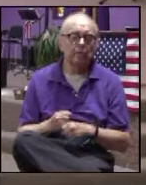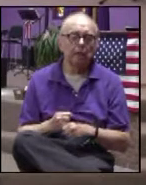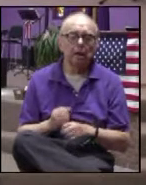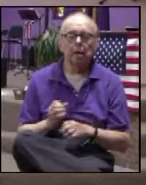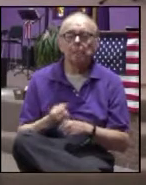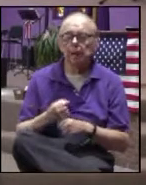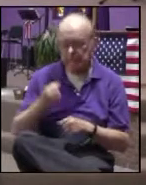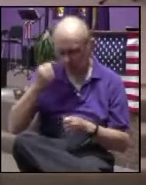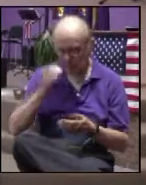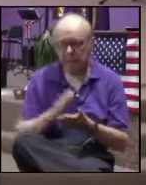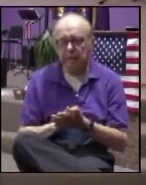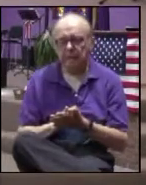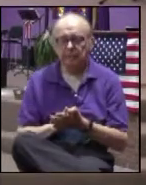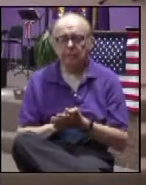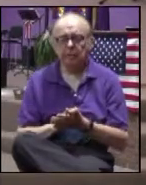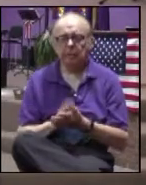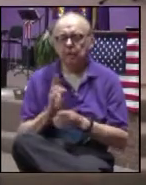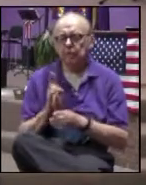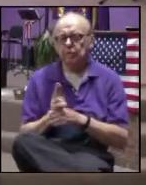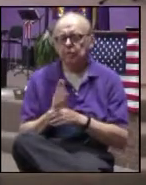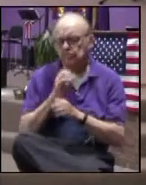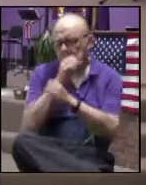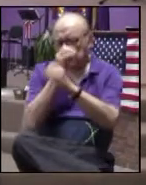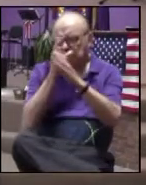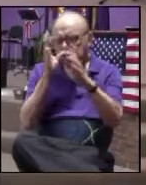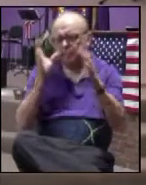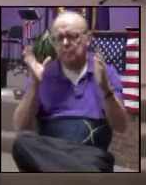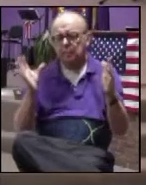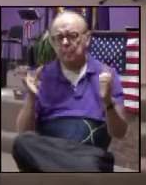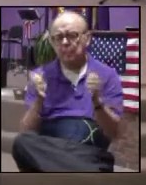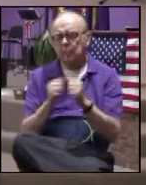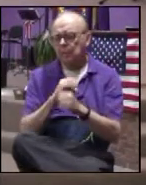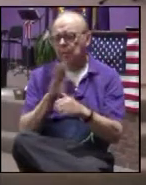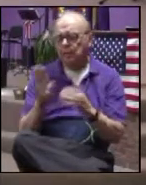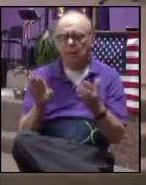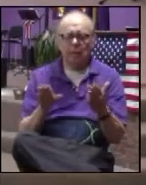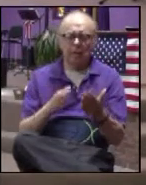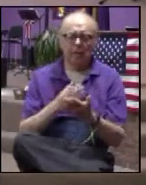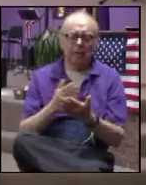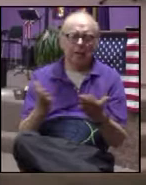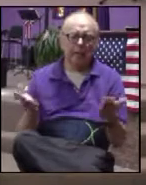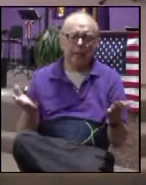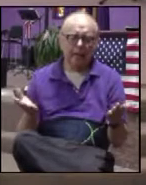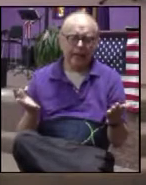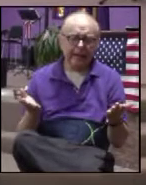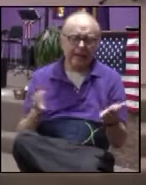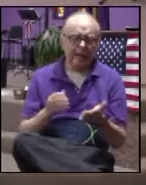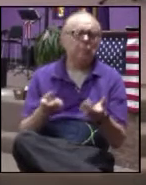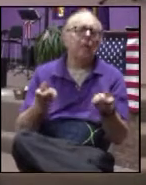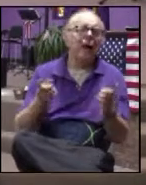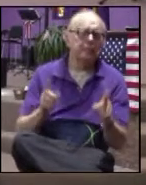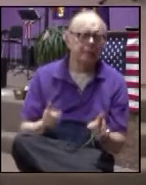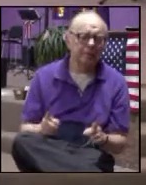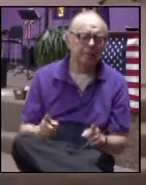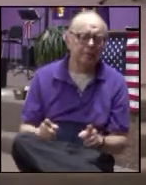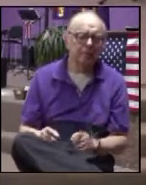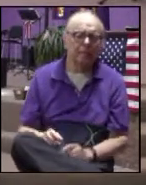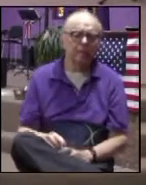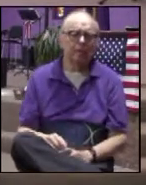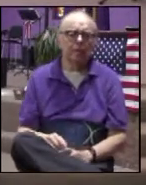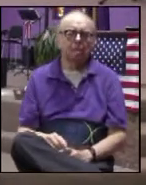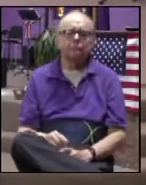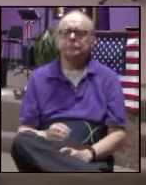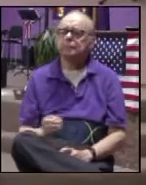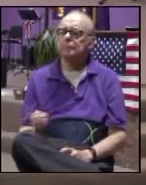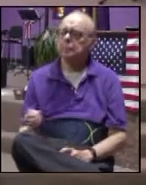know? And you could just use your imagination with all of the things that were going on.